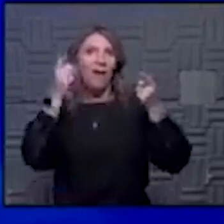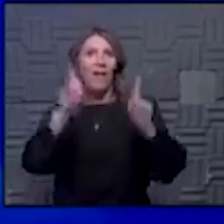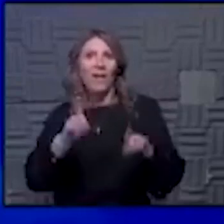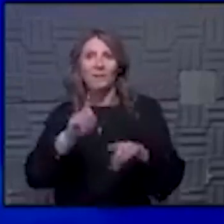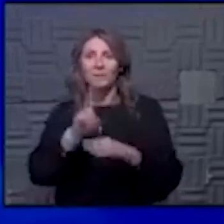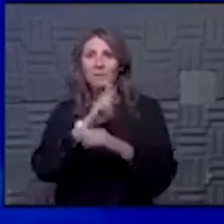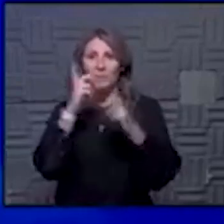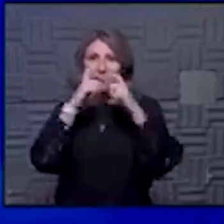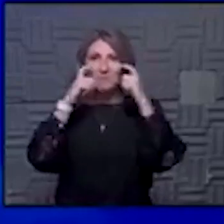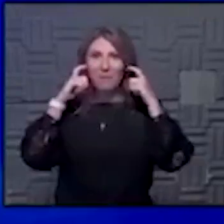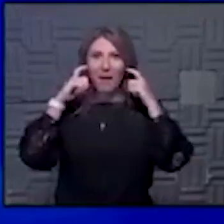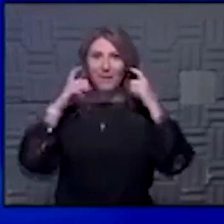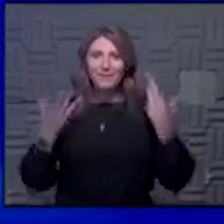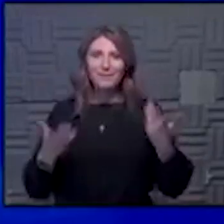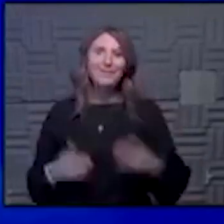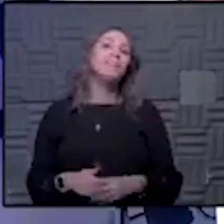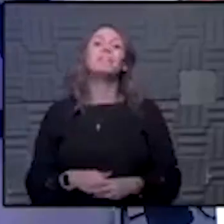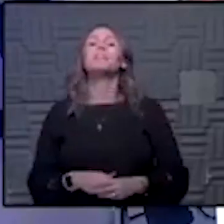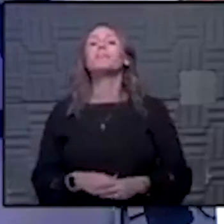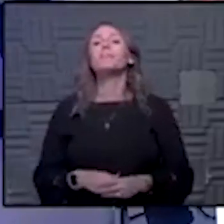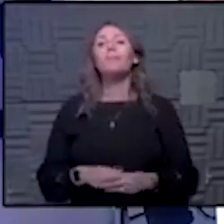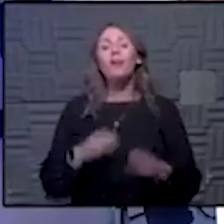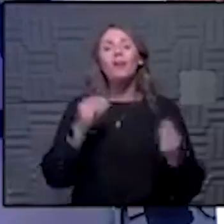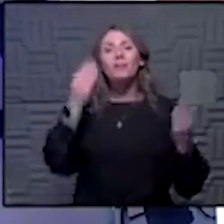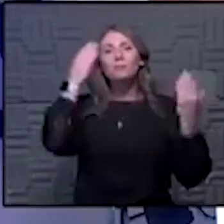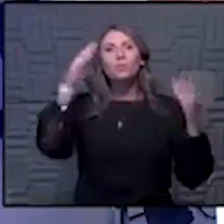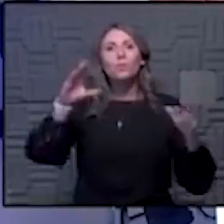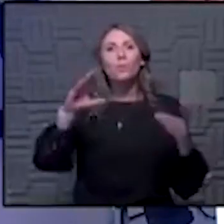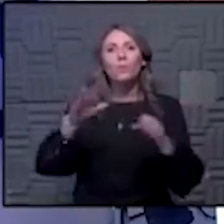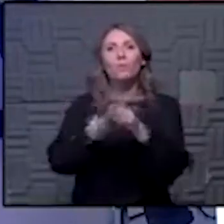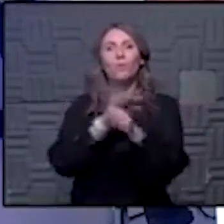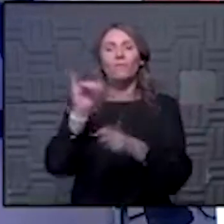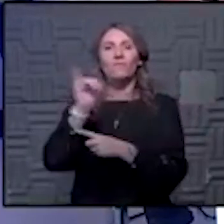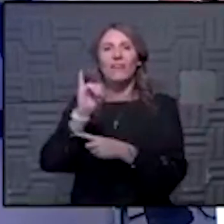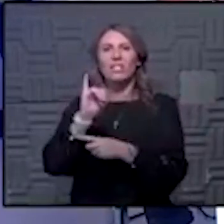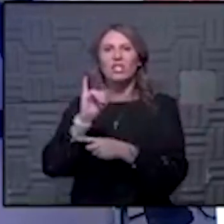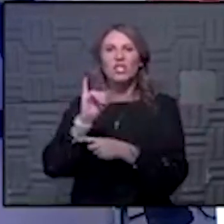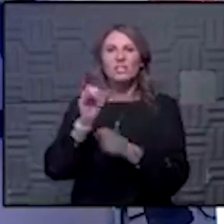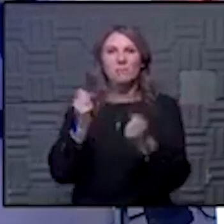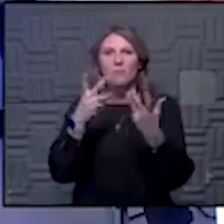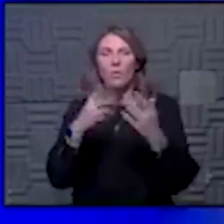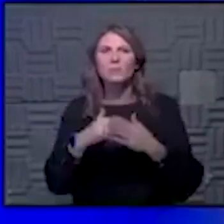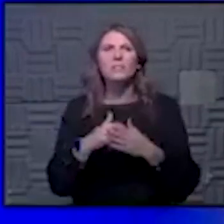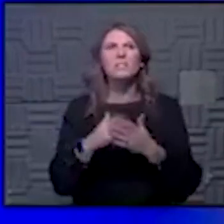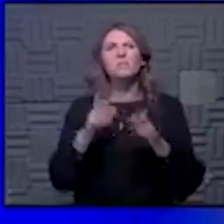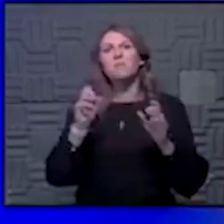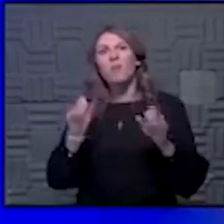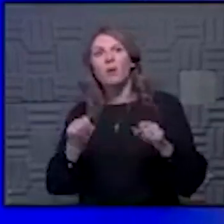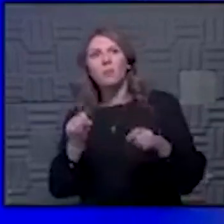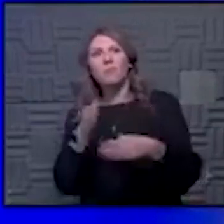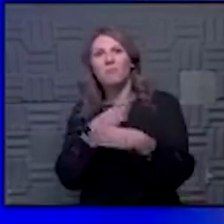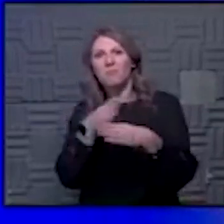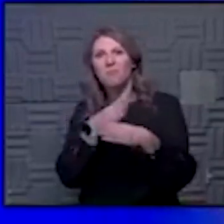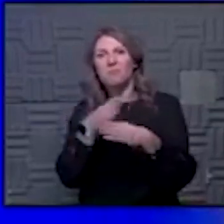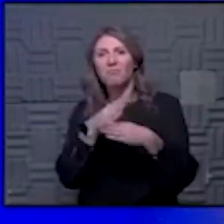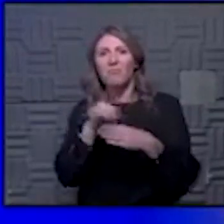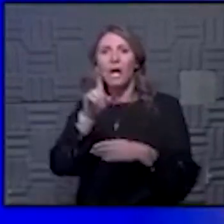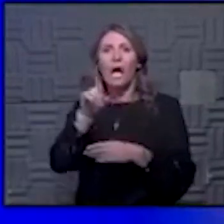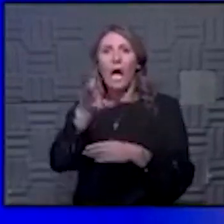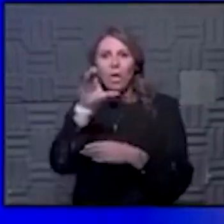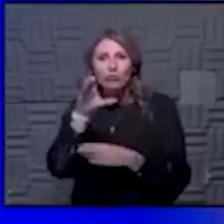by themselves. So. Yeah, and we don't know the full infectious dose right now. We think it's probably in the range of